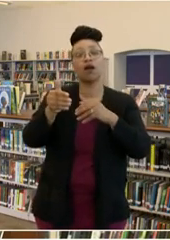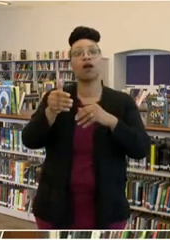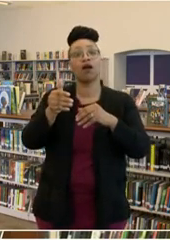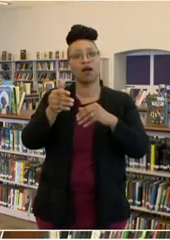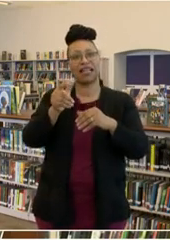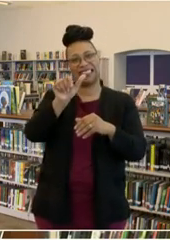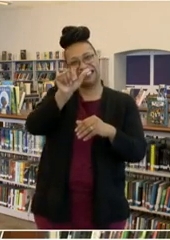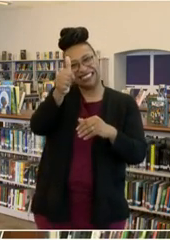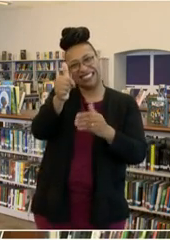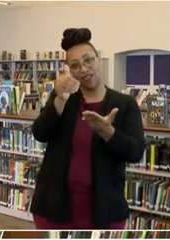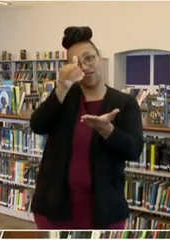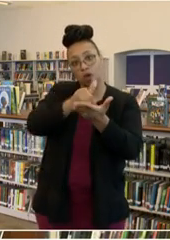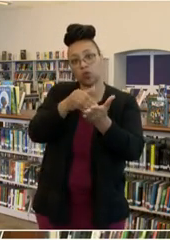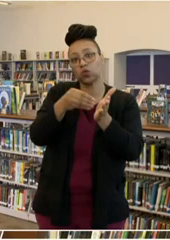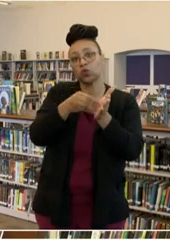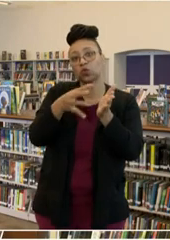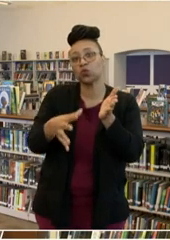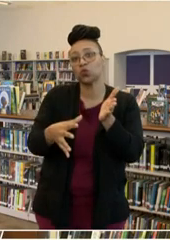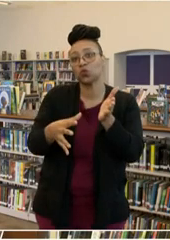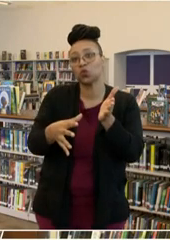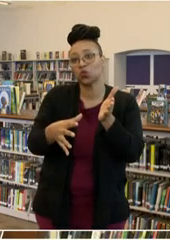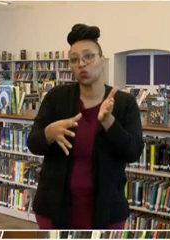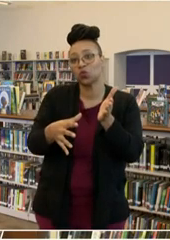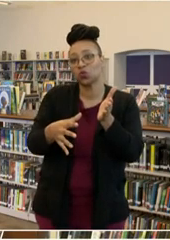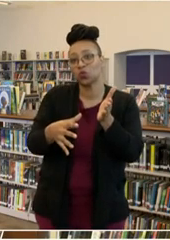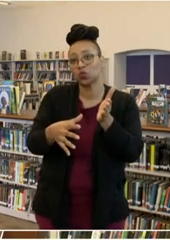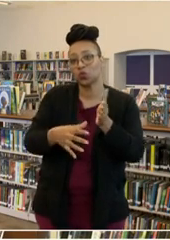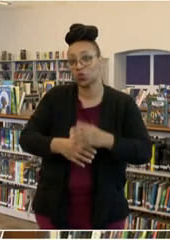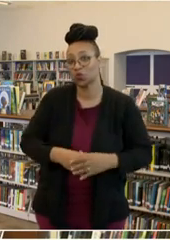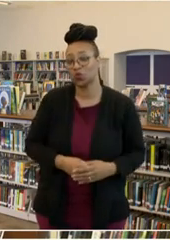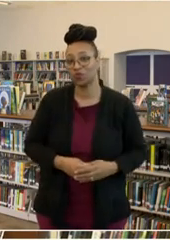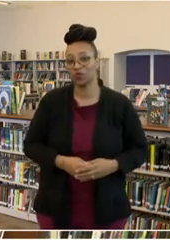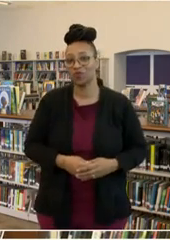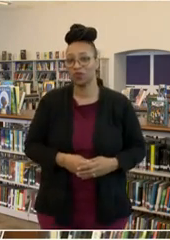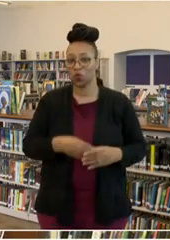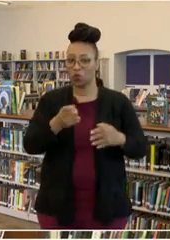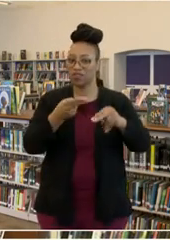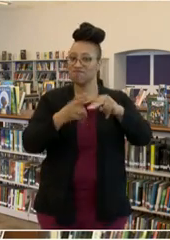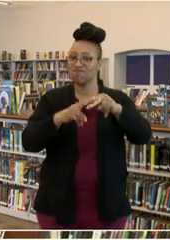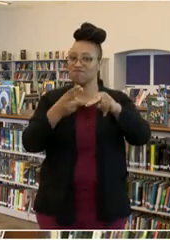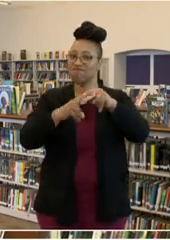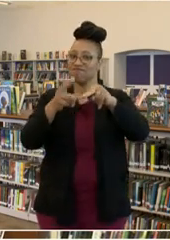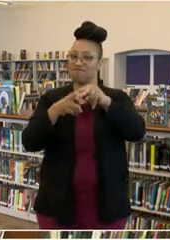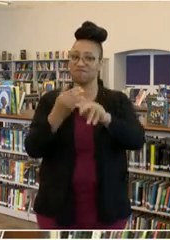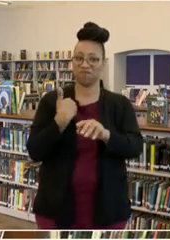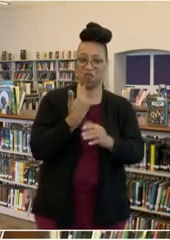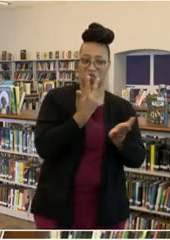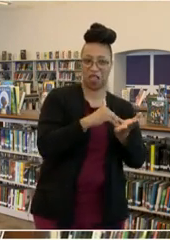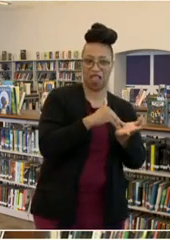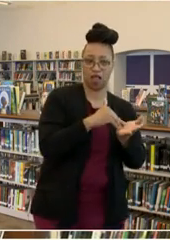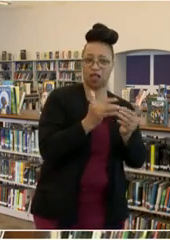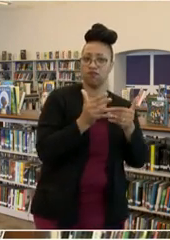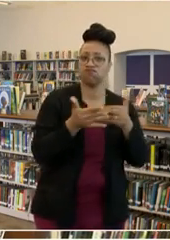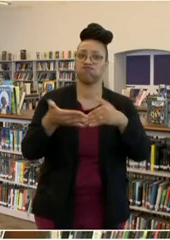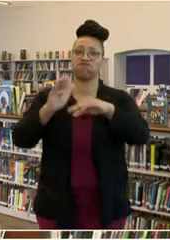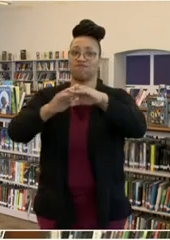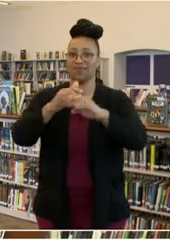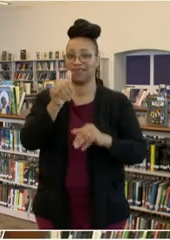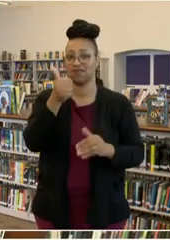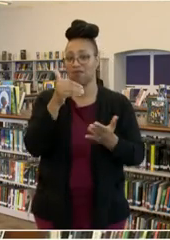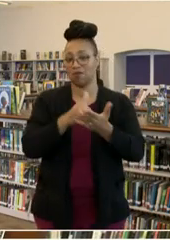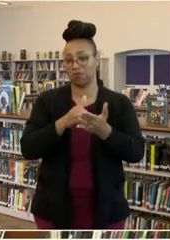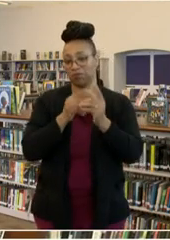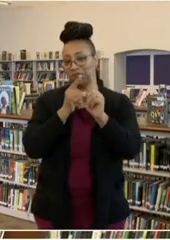to exceed that goal. So I want to thank all of the organizations who have stepped up to do this work for us.